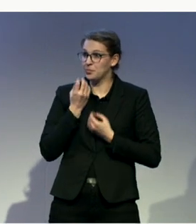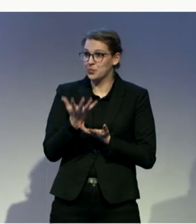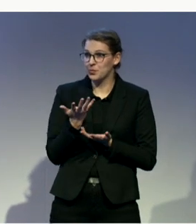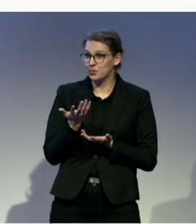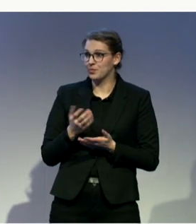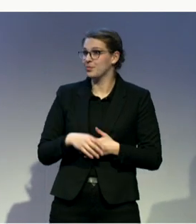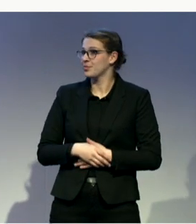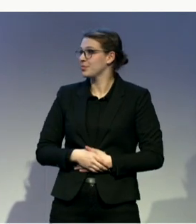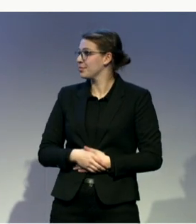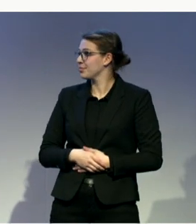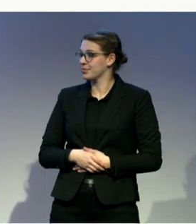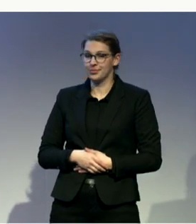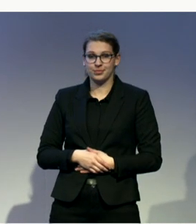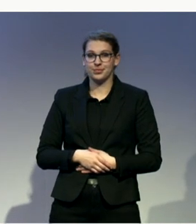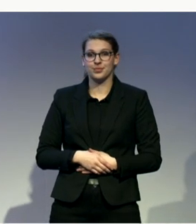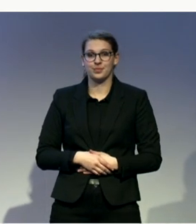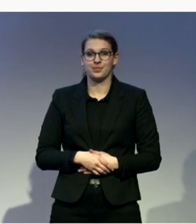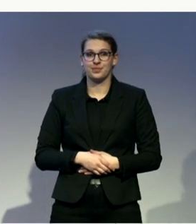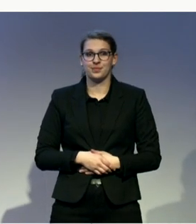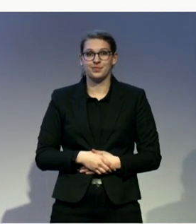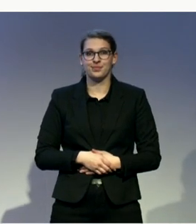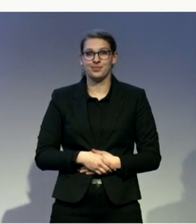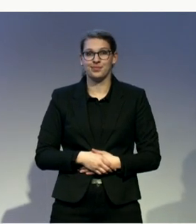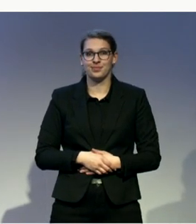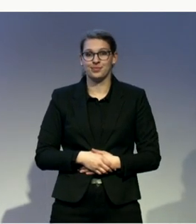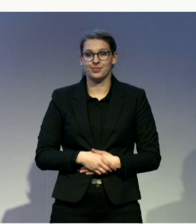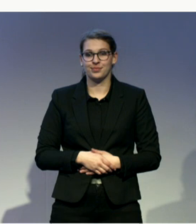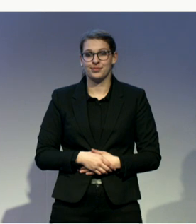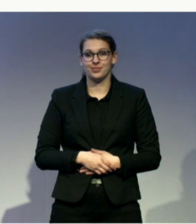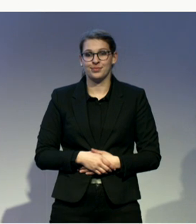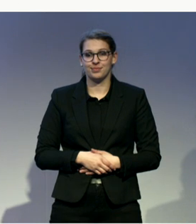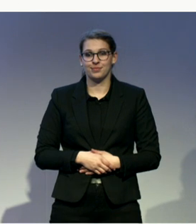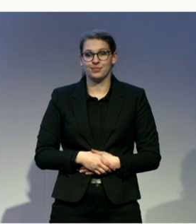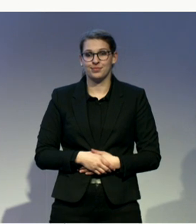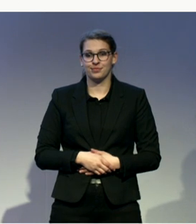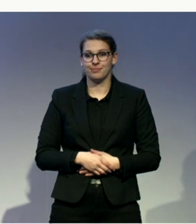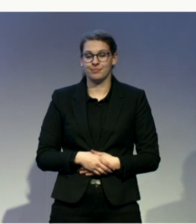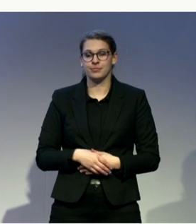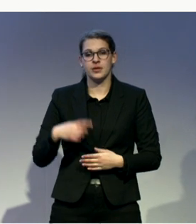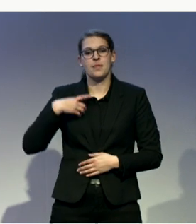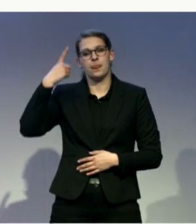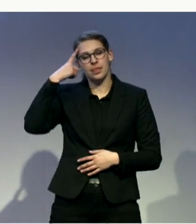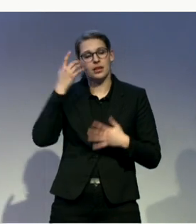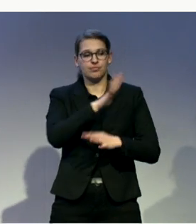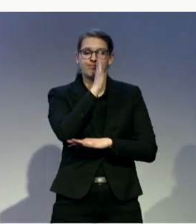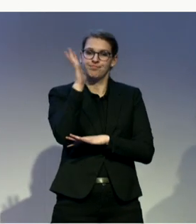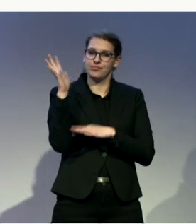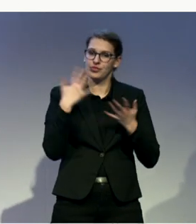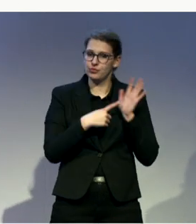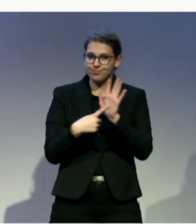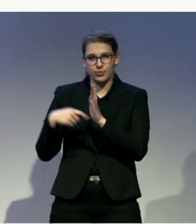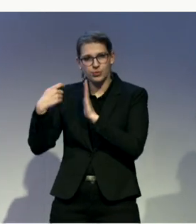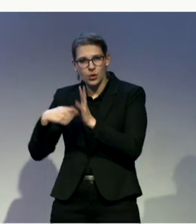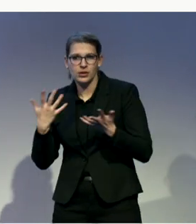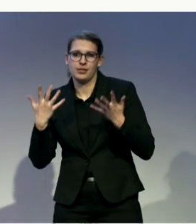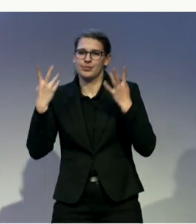think there are very nice elements in your presentation. I'd like the we need to be creative, and